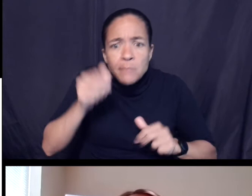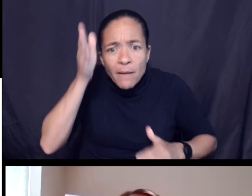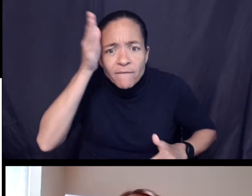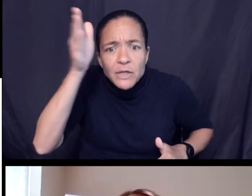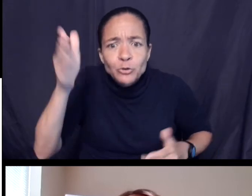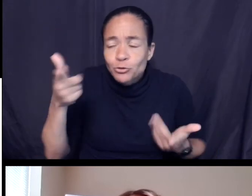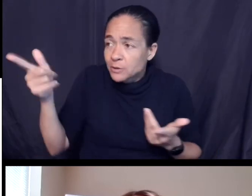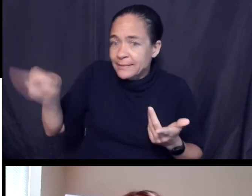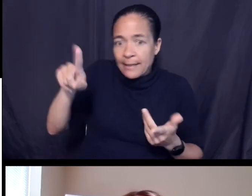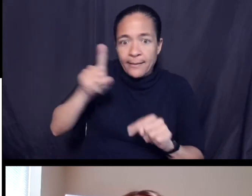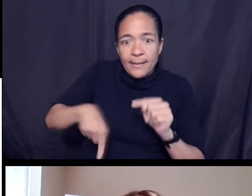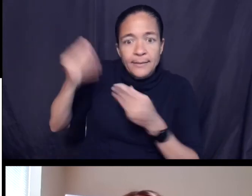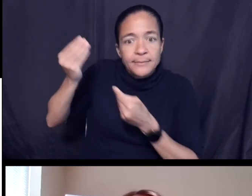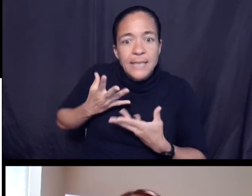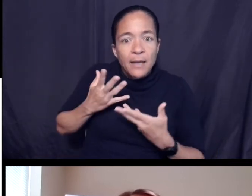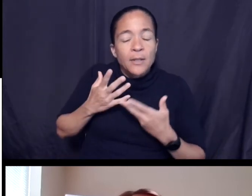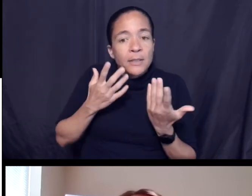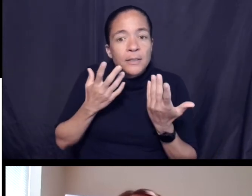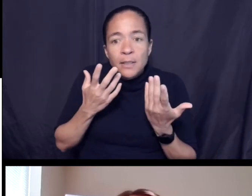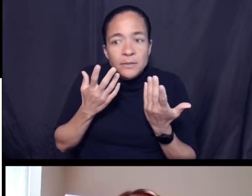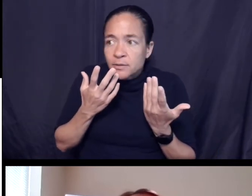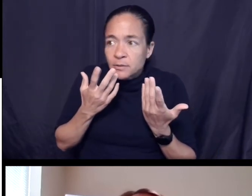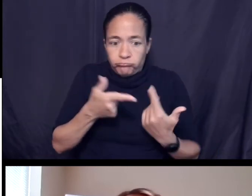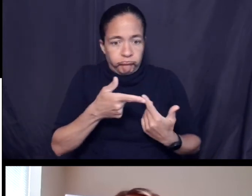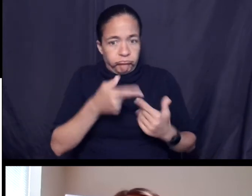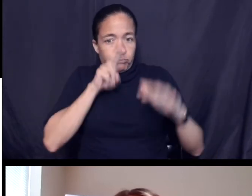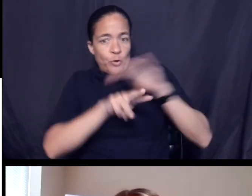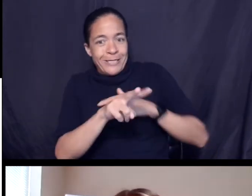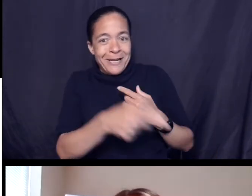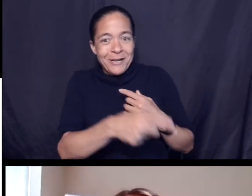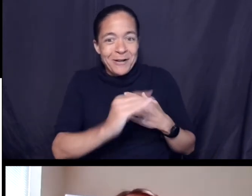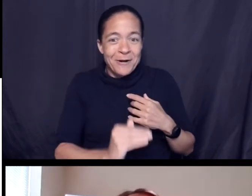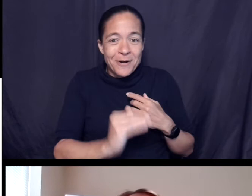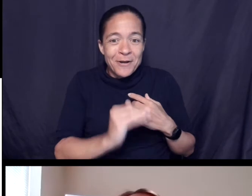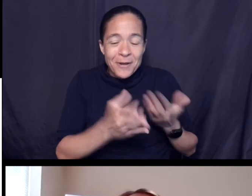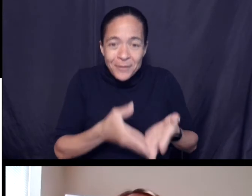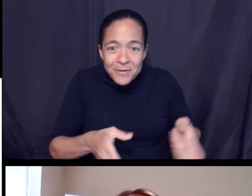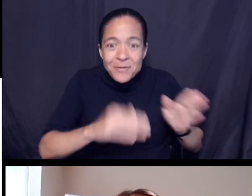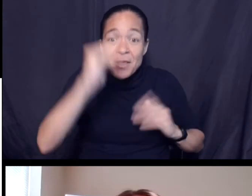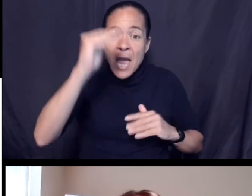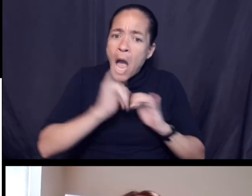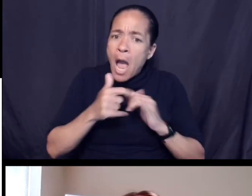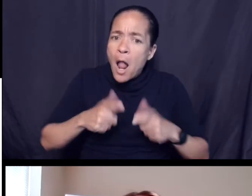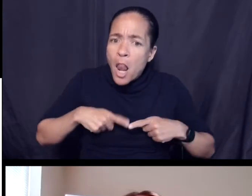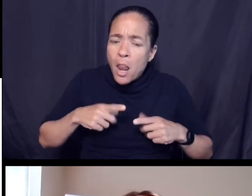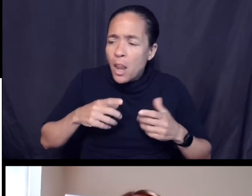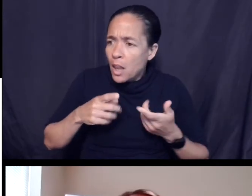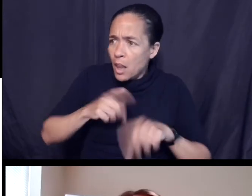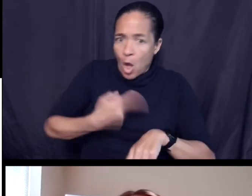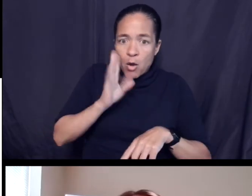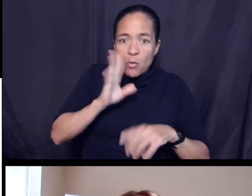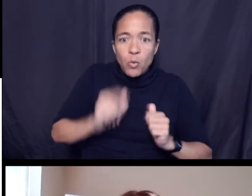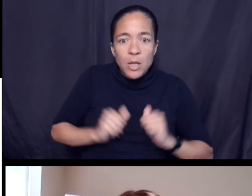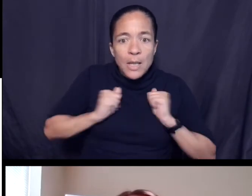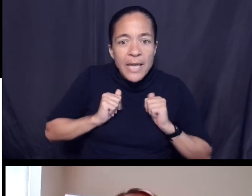our kids are going to be like exactly, or what's going to happen, how long they're going to live, what their needs are going to be if